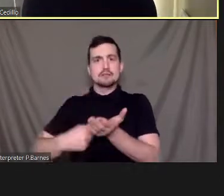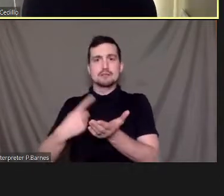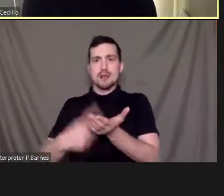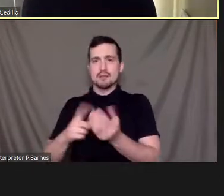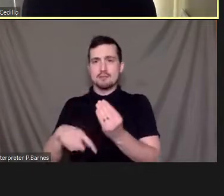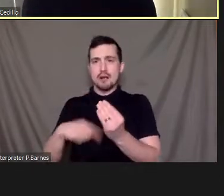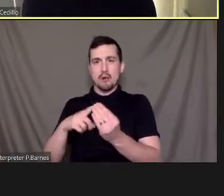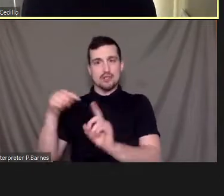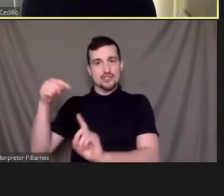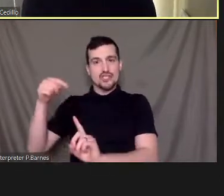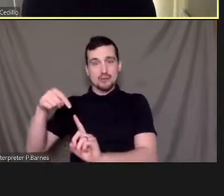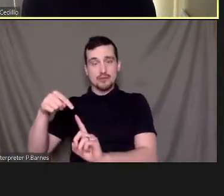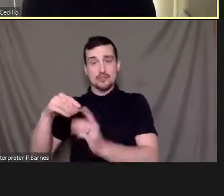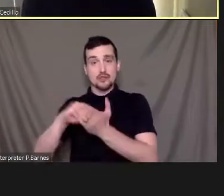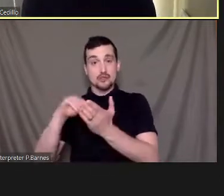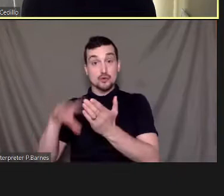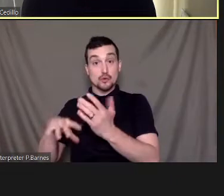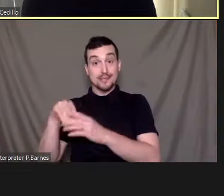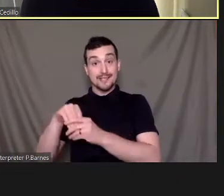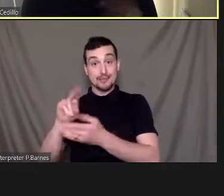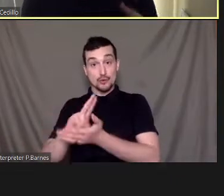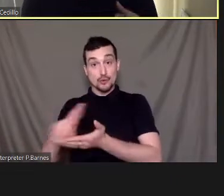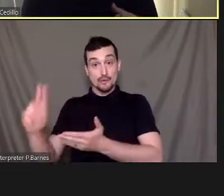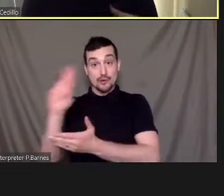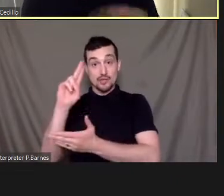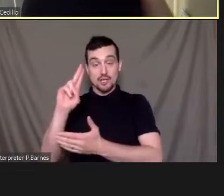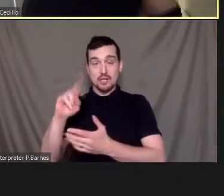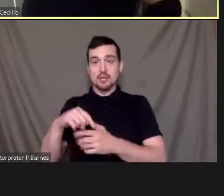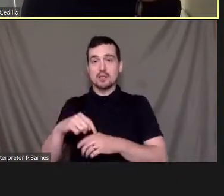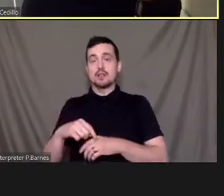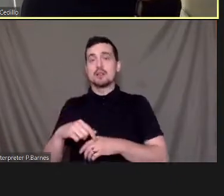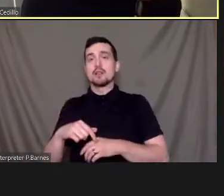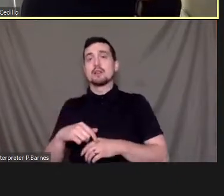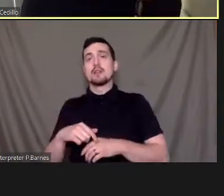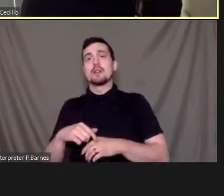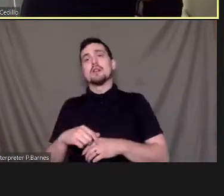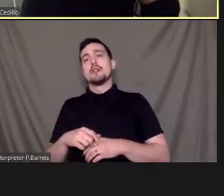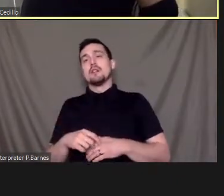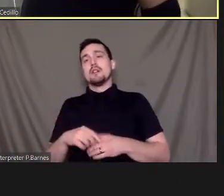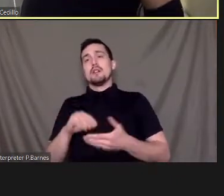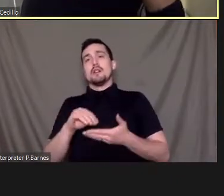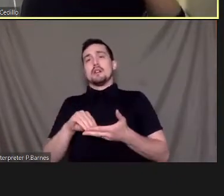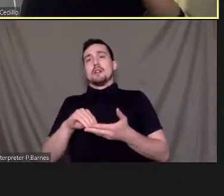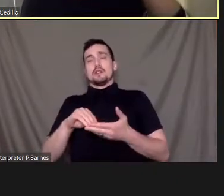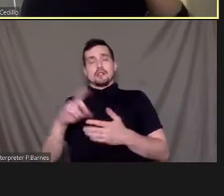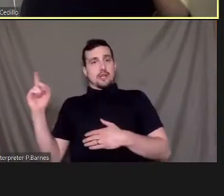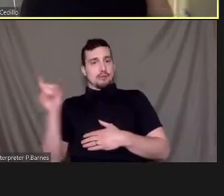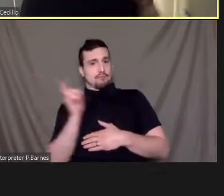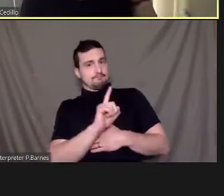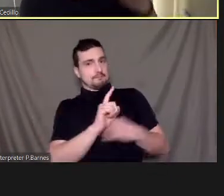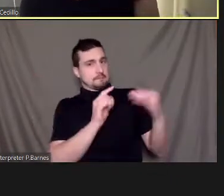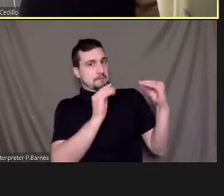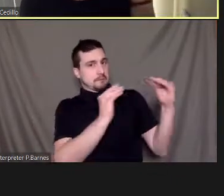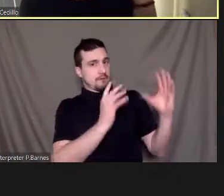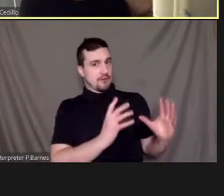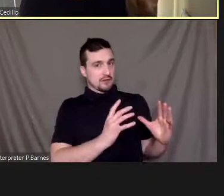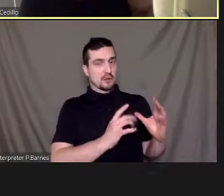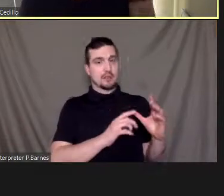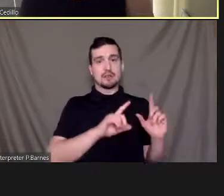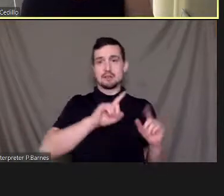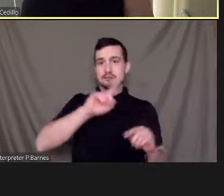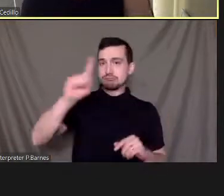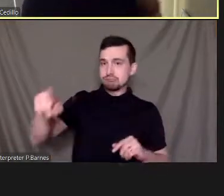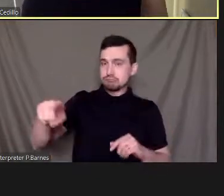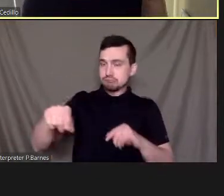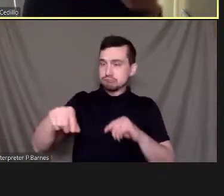and going to the professor and then also to the writing center. And she had a very